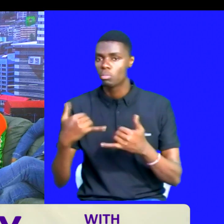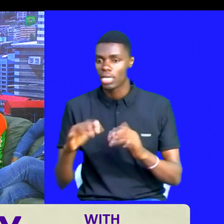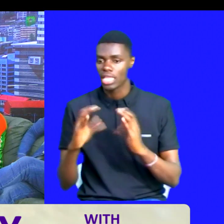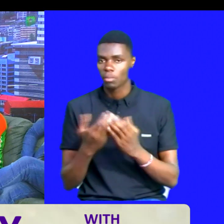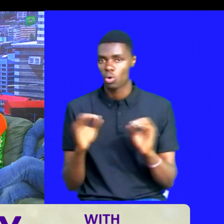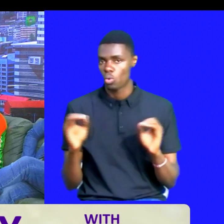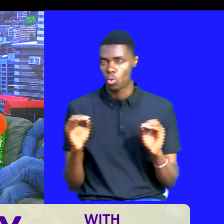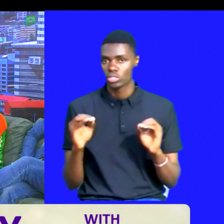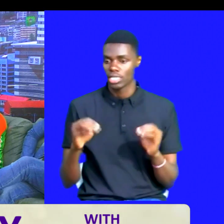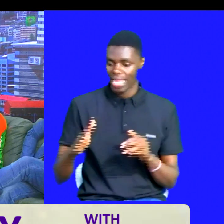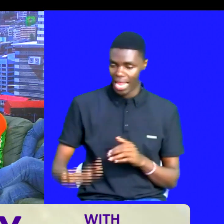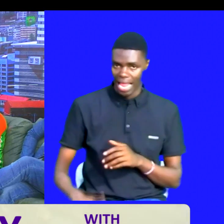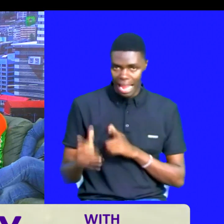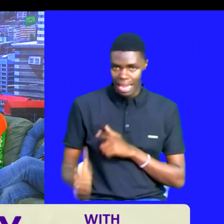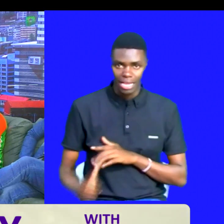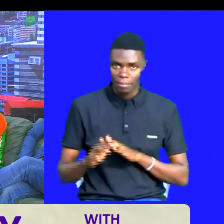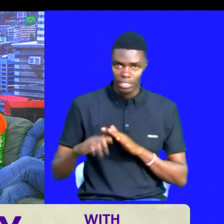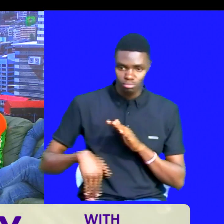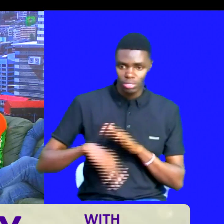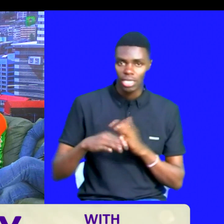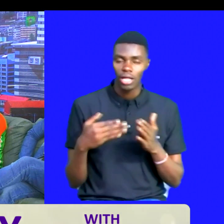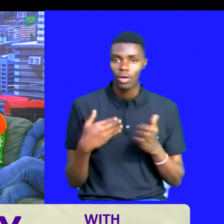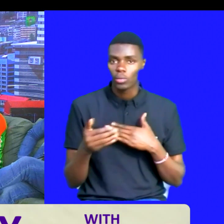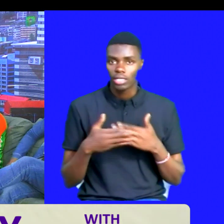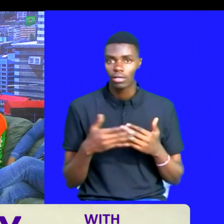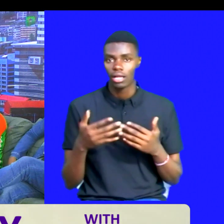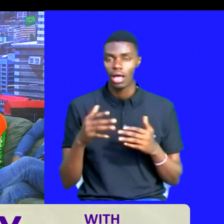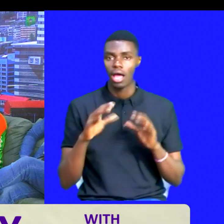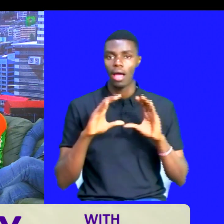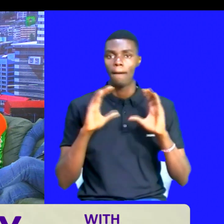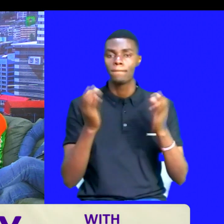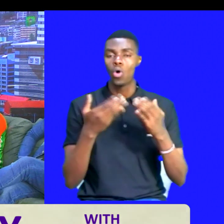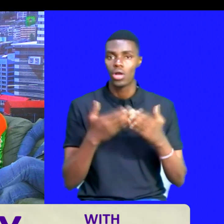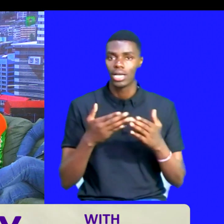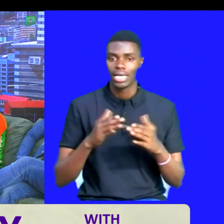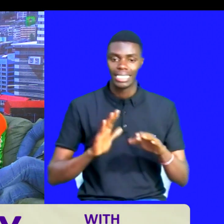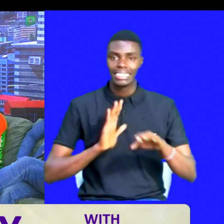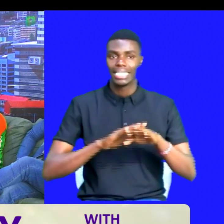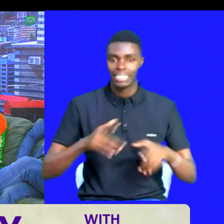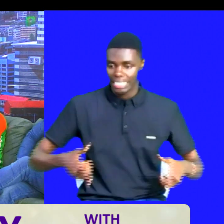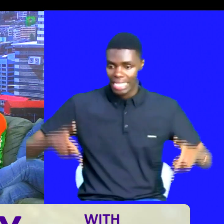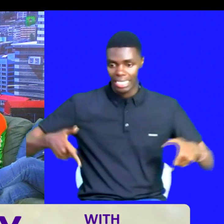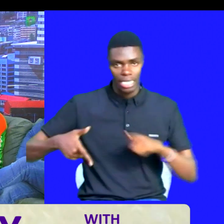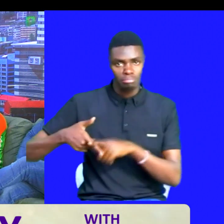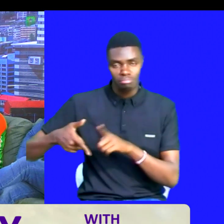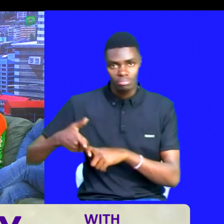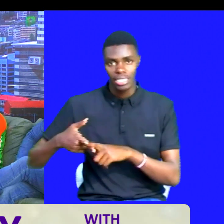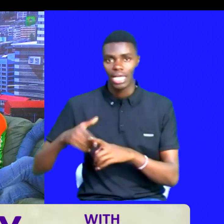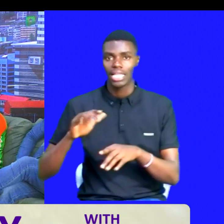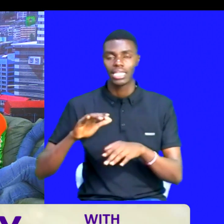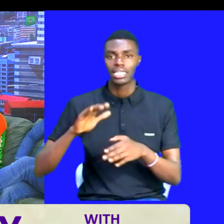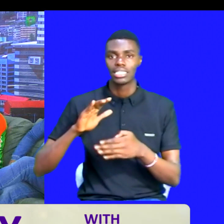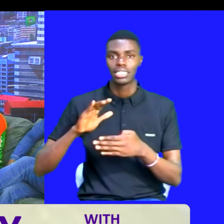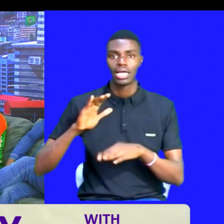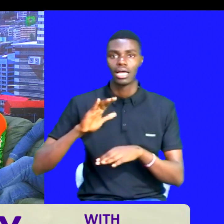leg to play the ball. At any given time when the ball touches the crutches, it's a handball. Okay. And our pitch is smaller. It's